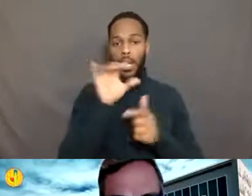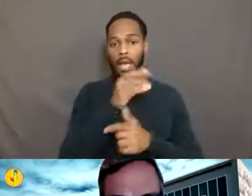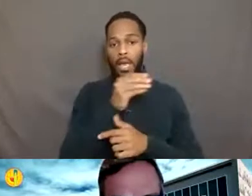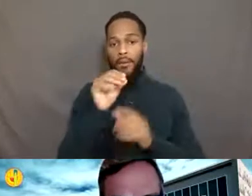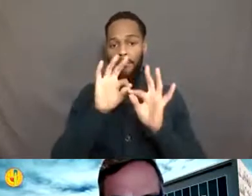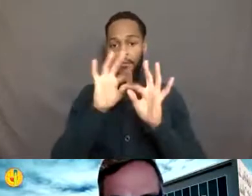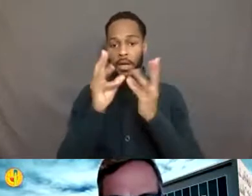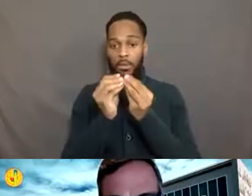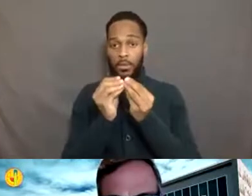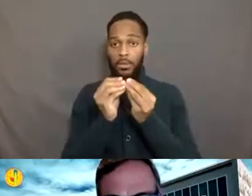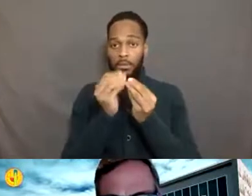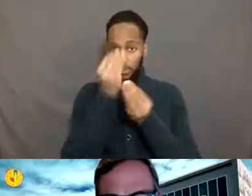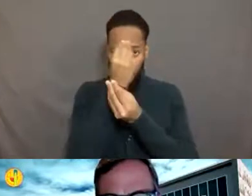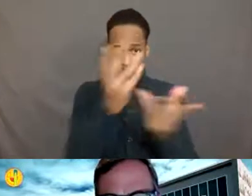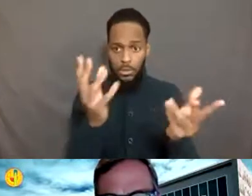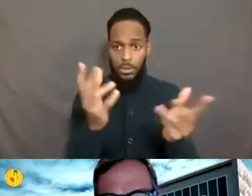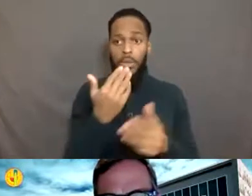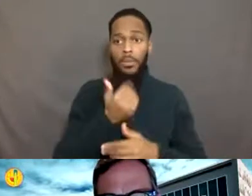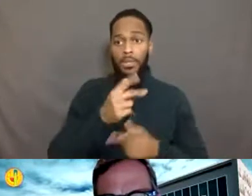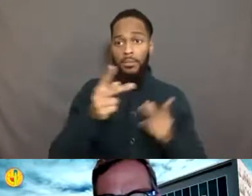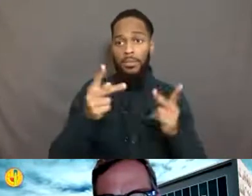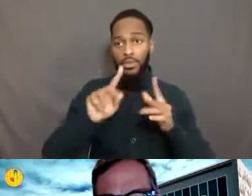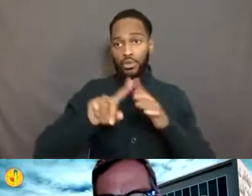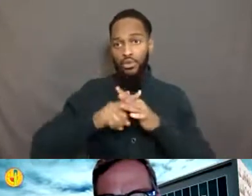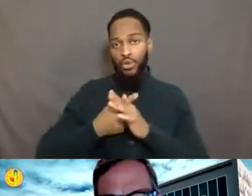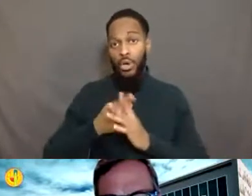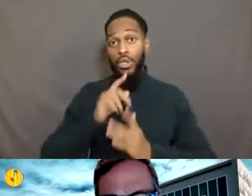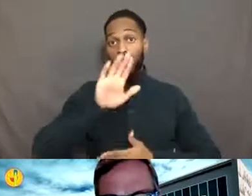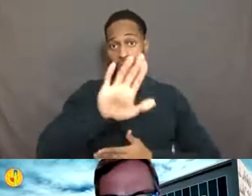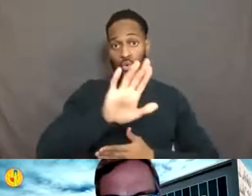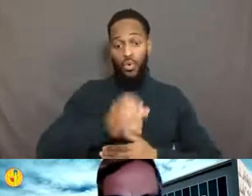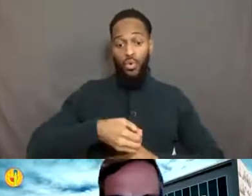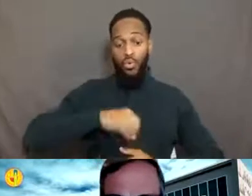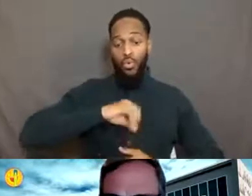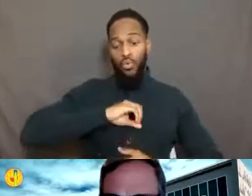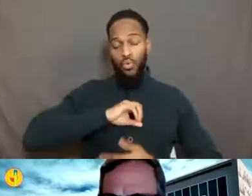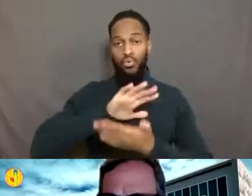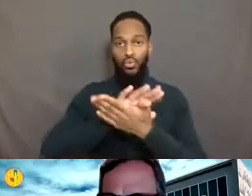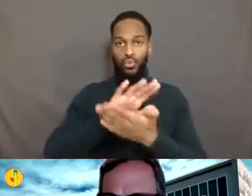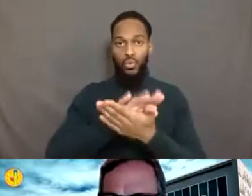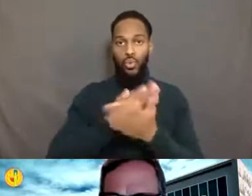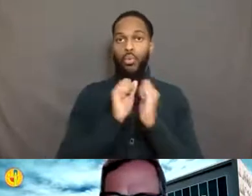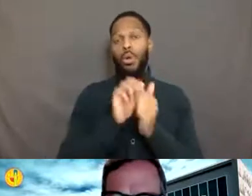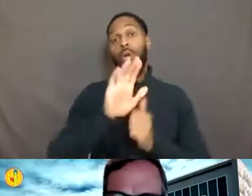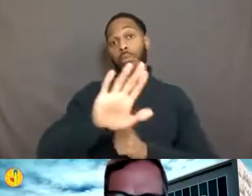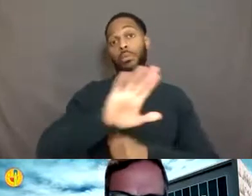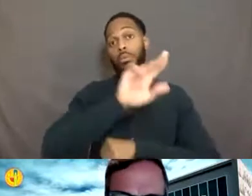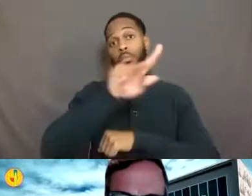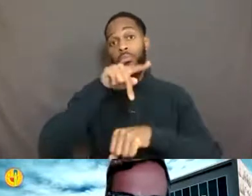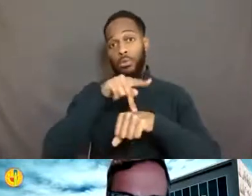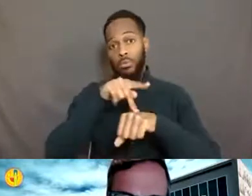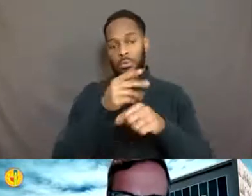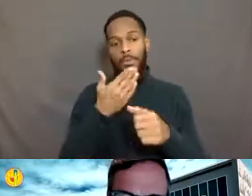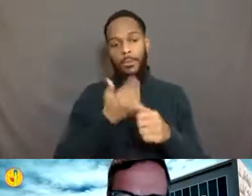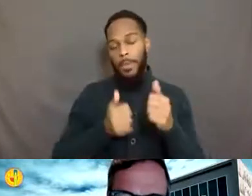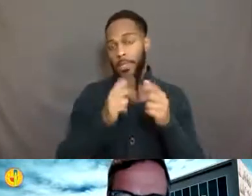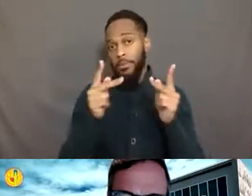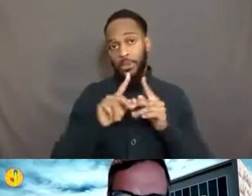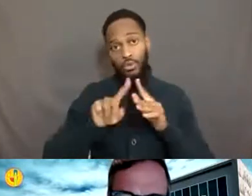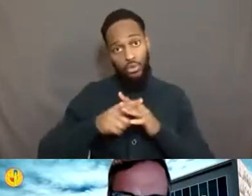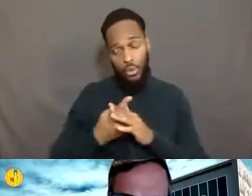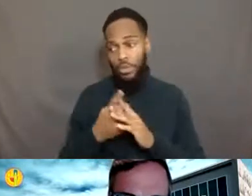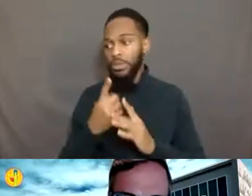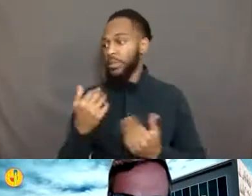your school with your principal. That's the most efficient way to get support and to answer questions. There